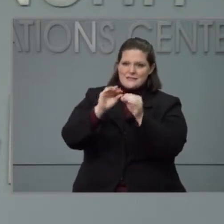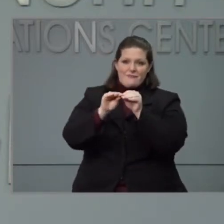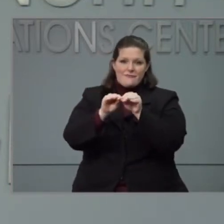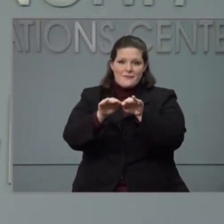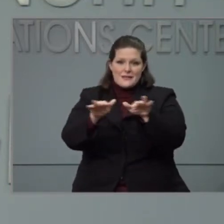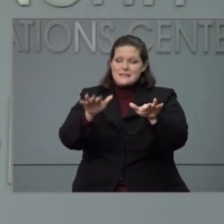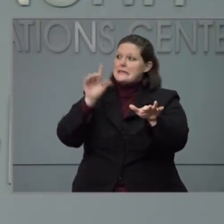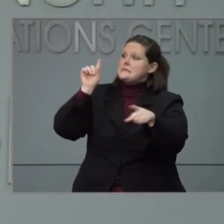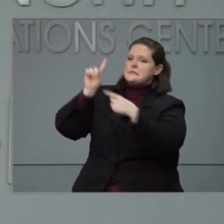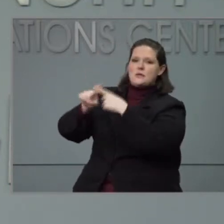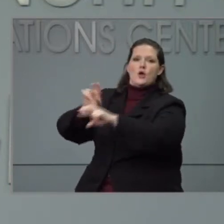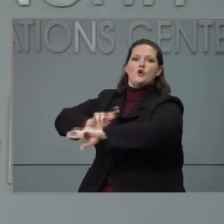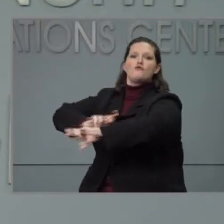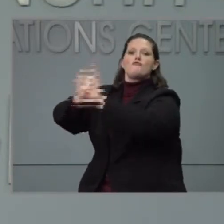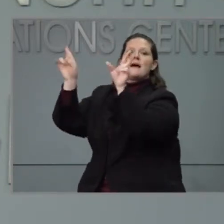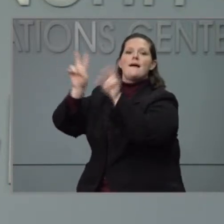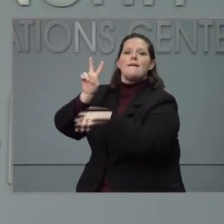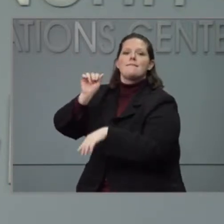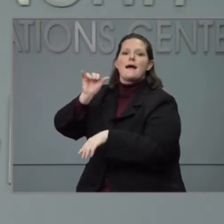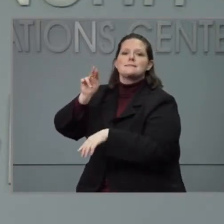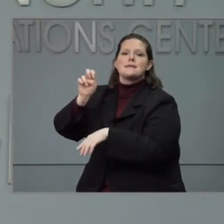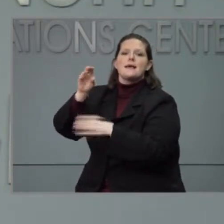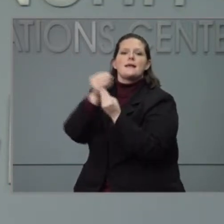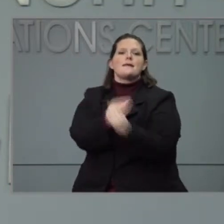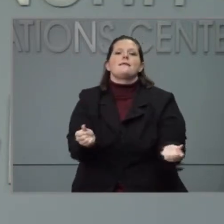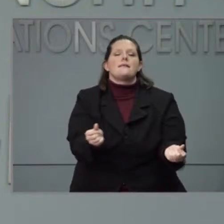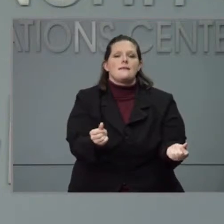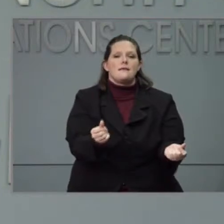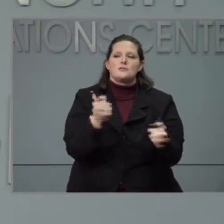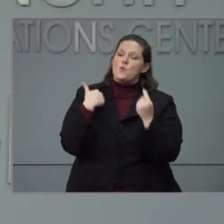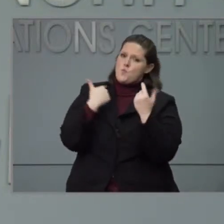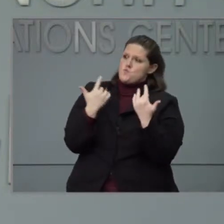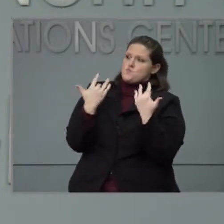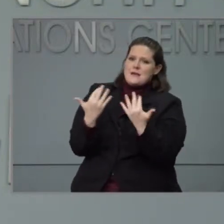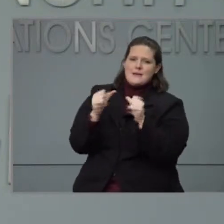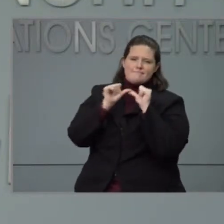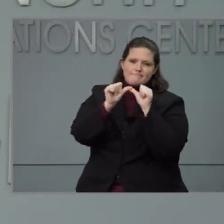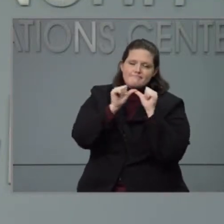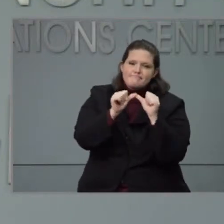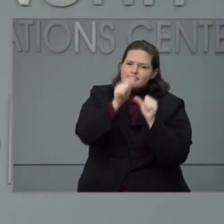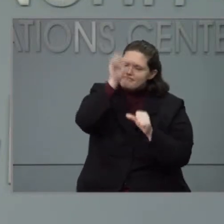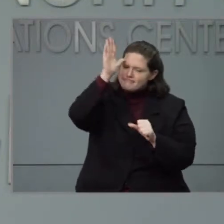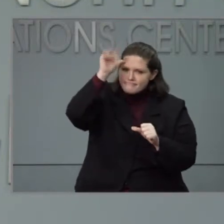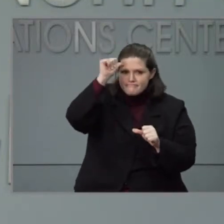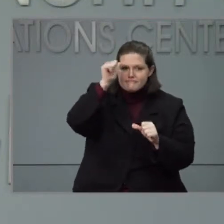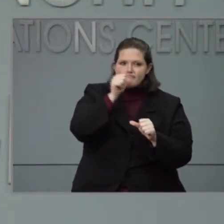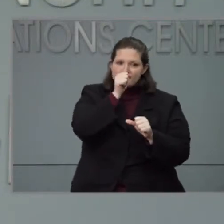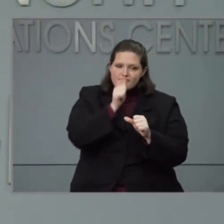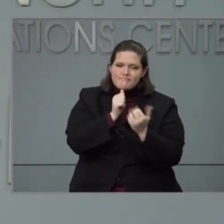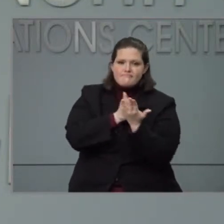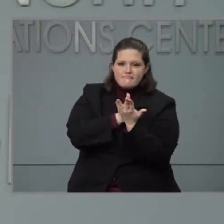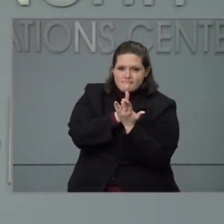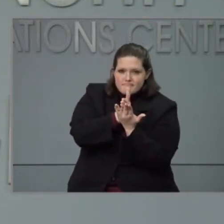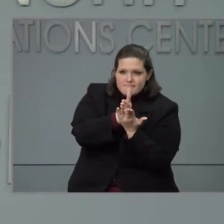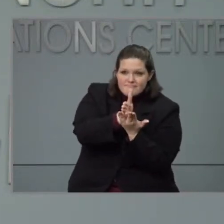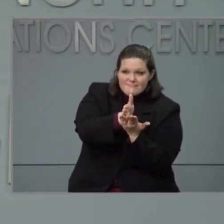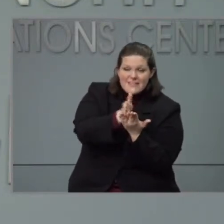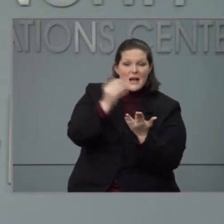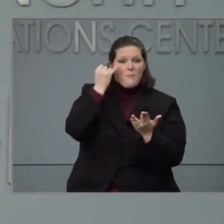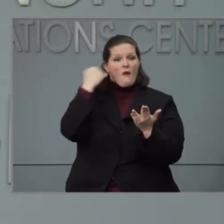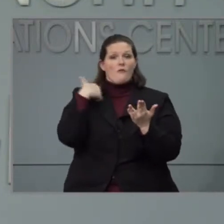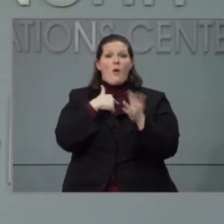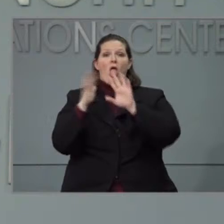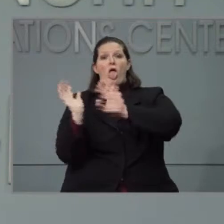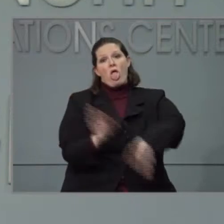out. Letting the virus win now, with vaccines coming so soon, is like punting